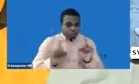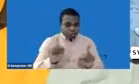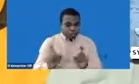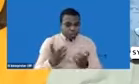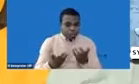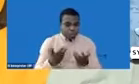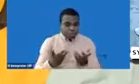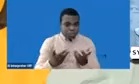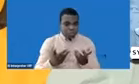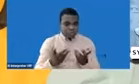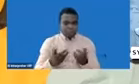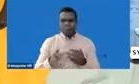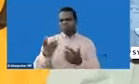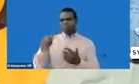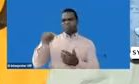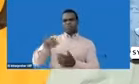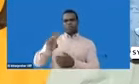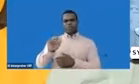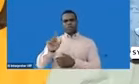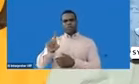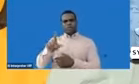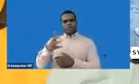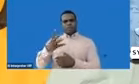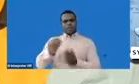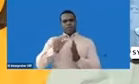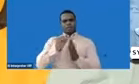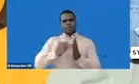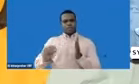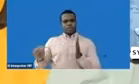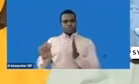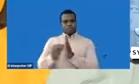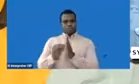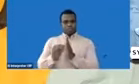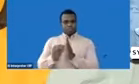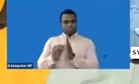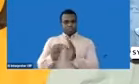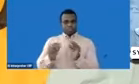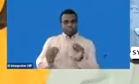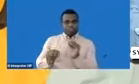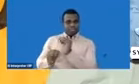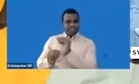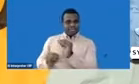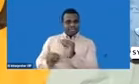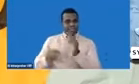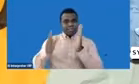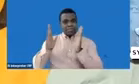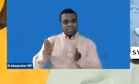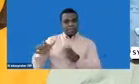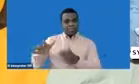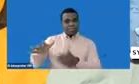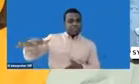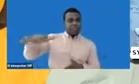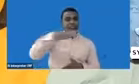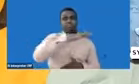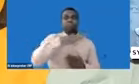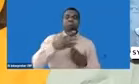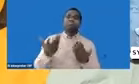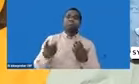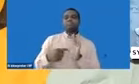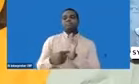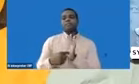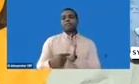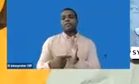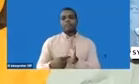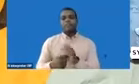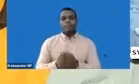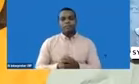requirements that go beyond WCAG is not possible to test automatically. So it's hard to say exactly which